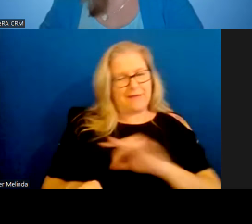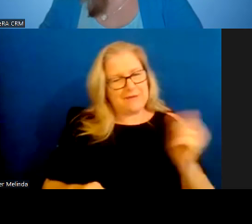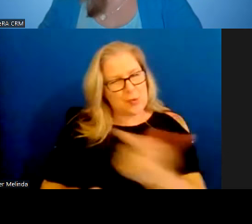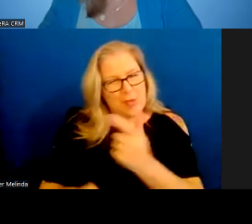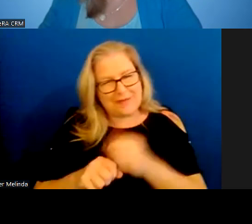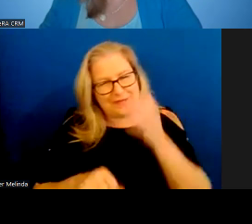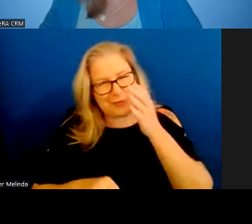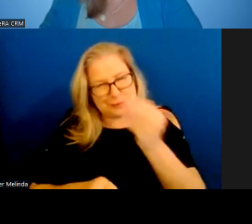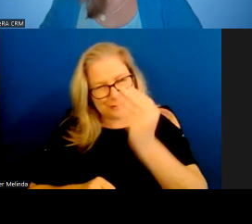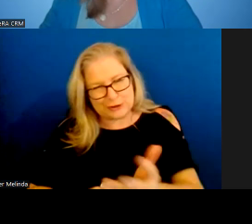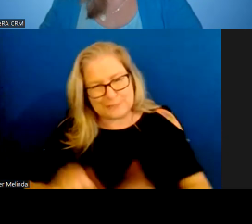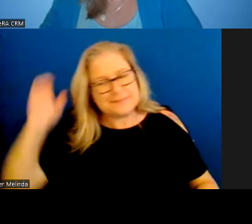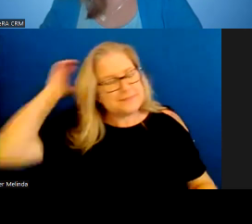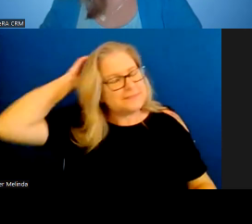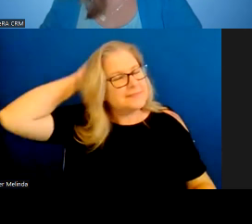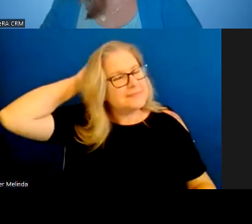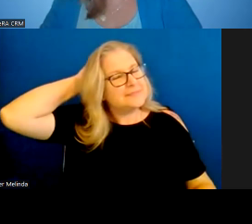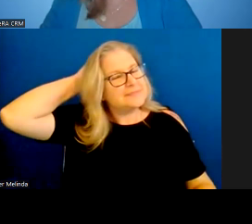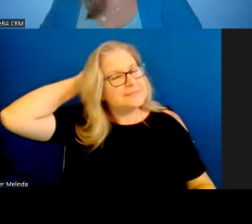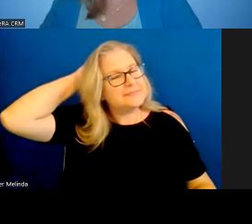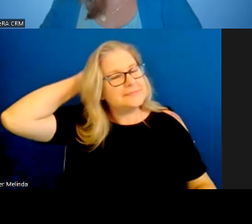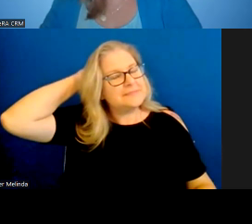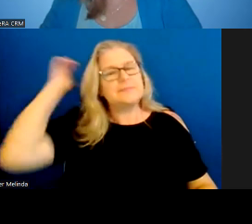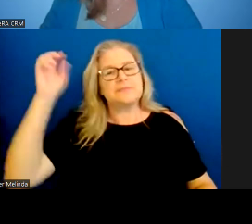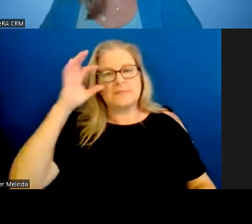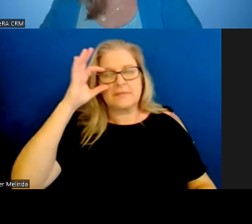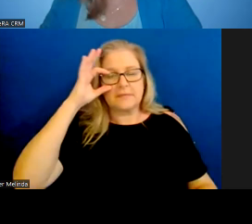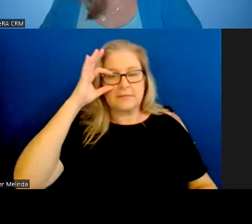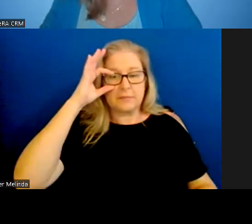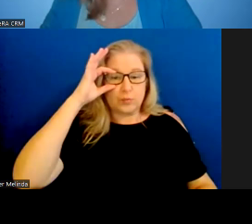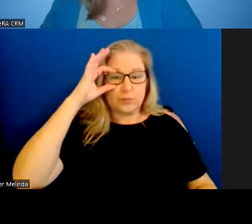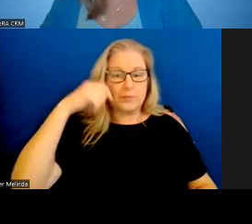Yep. Yes, please.